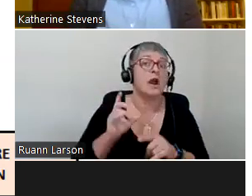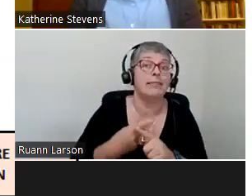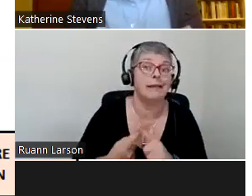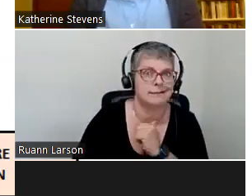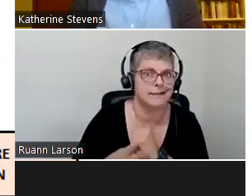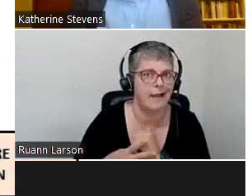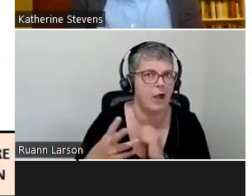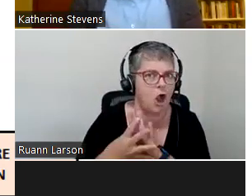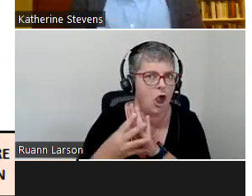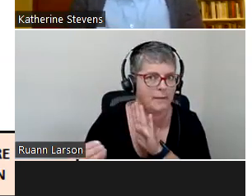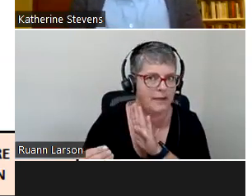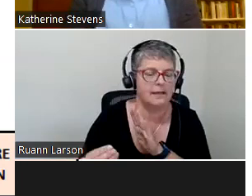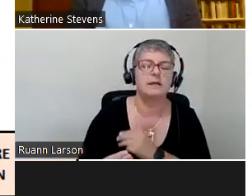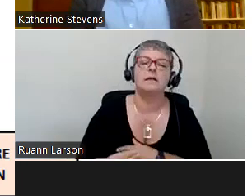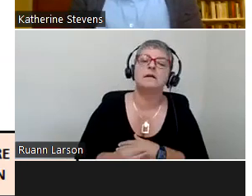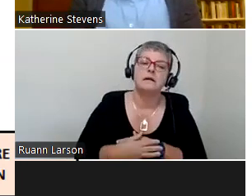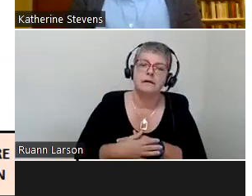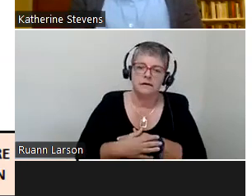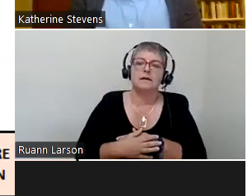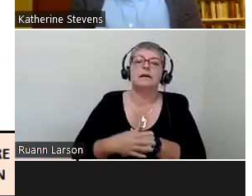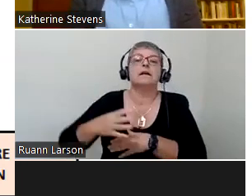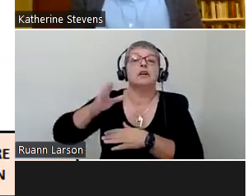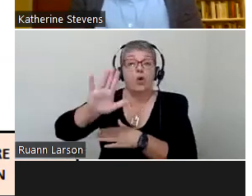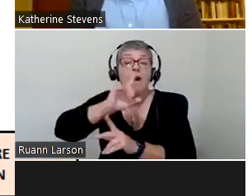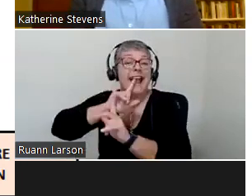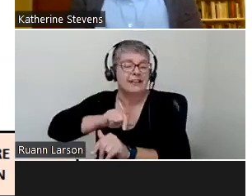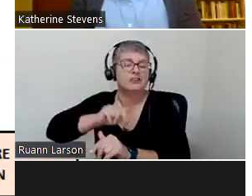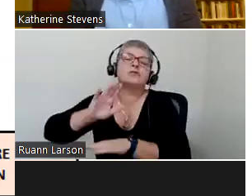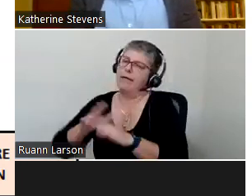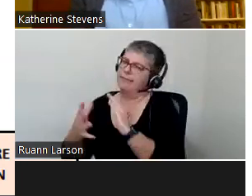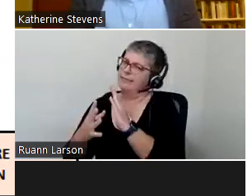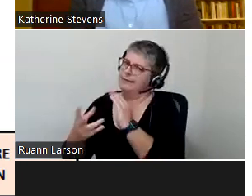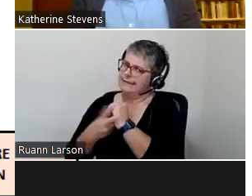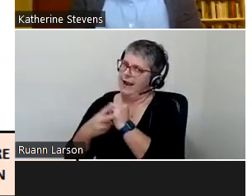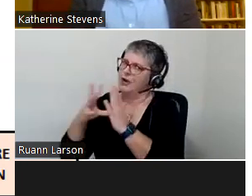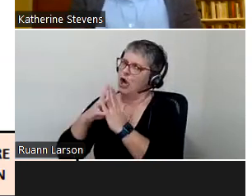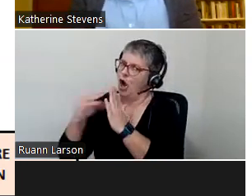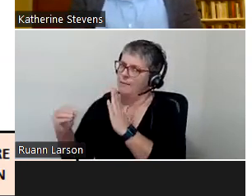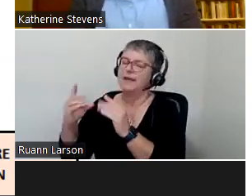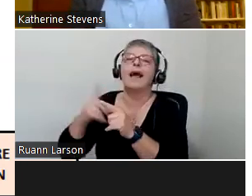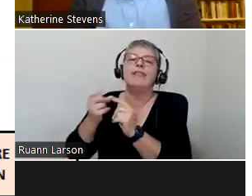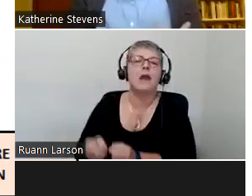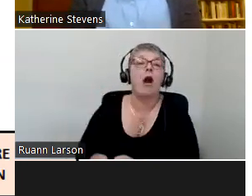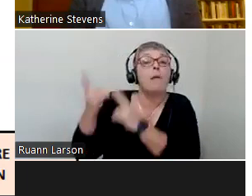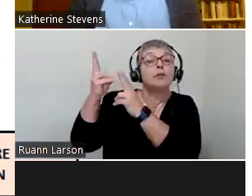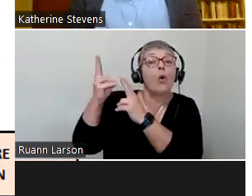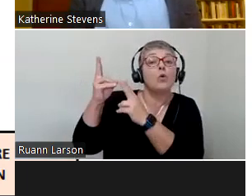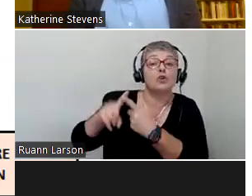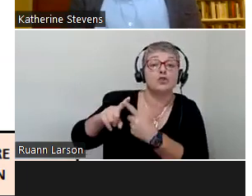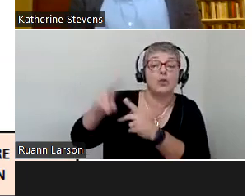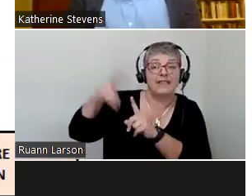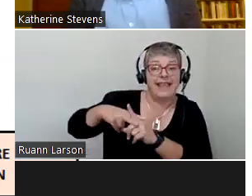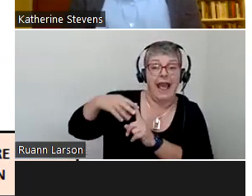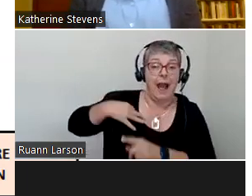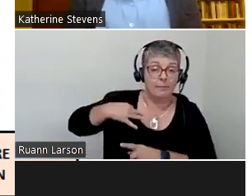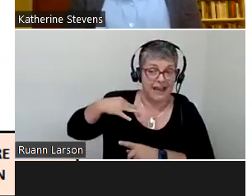Make sure that you complete your answers on the saved copy and upload the saved copy to the application. I think we have all